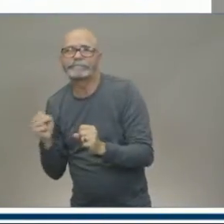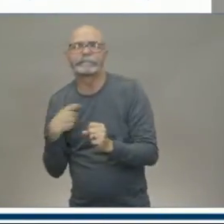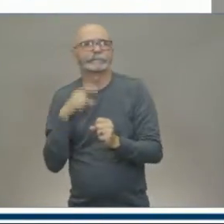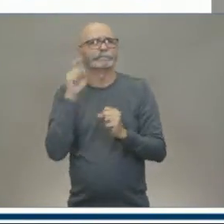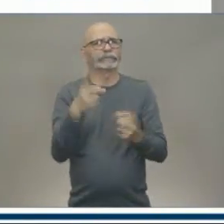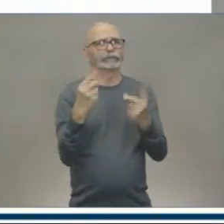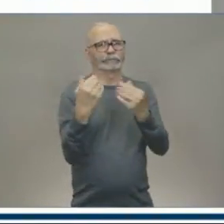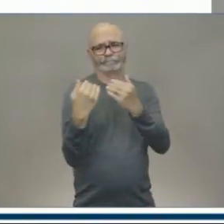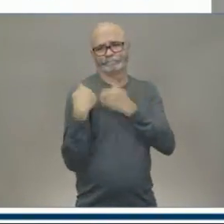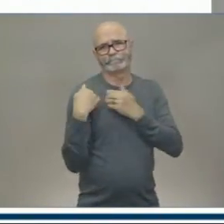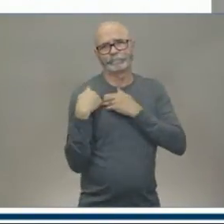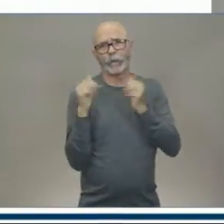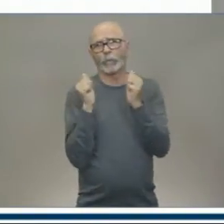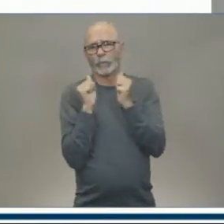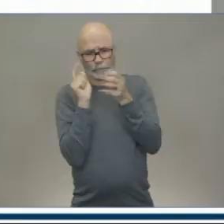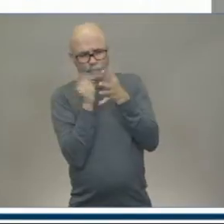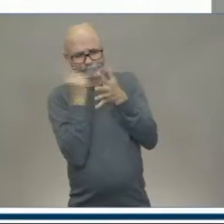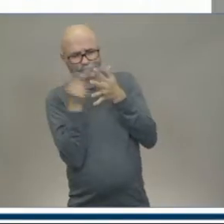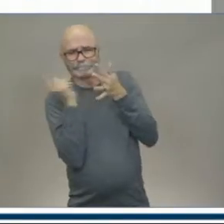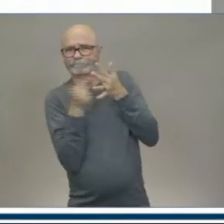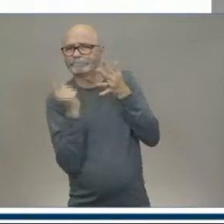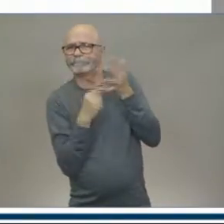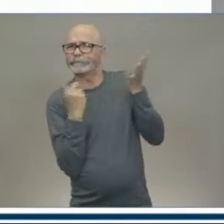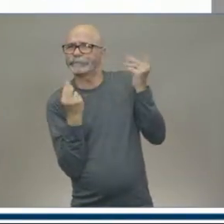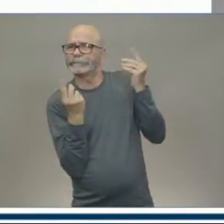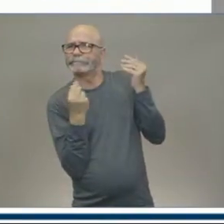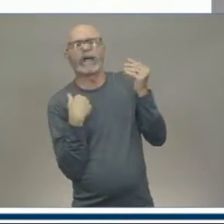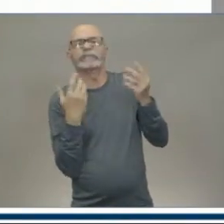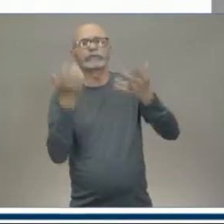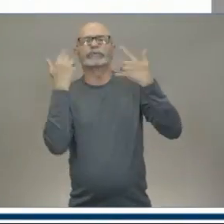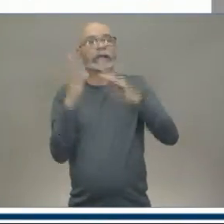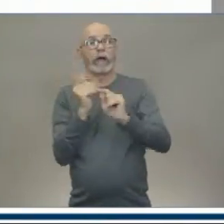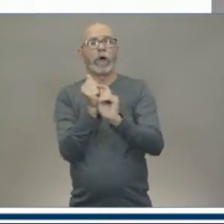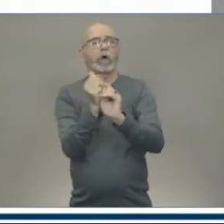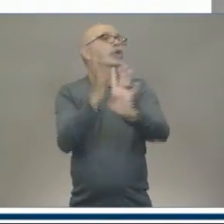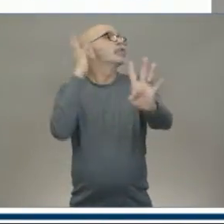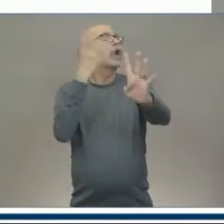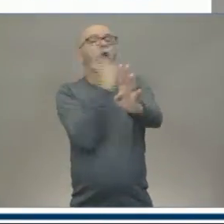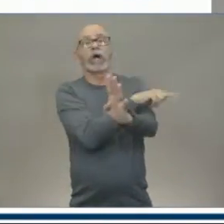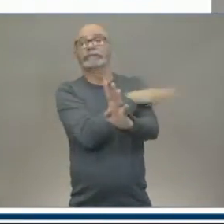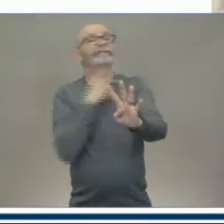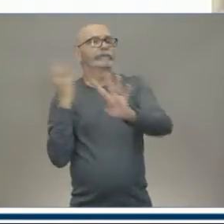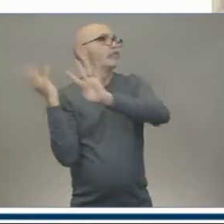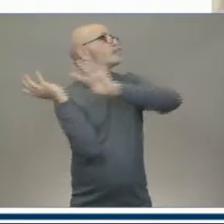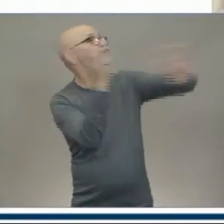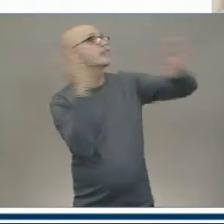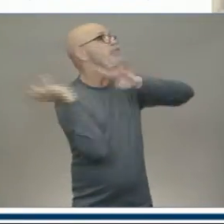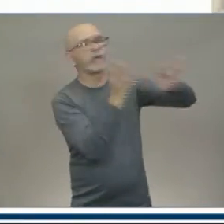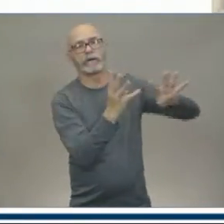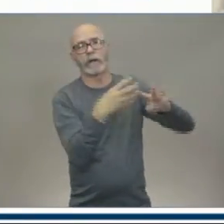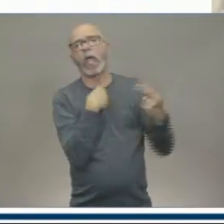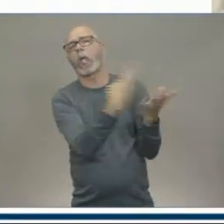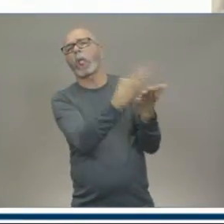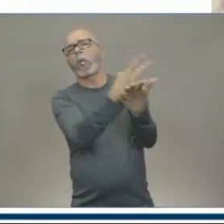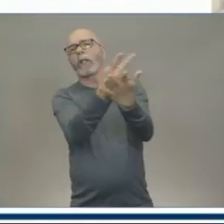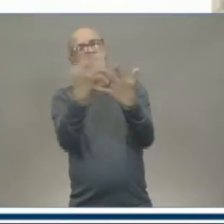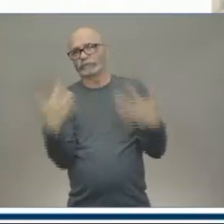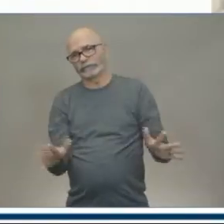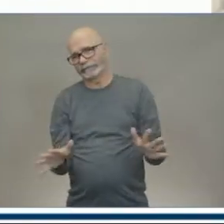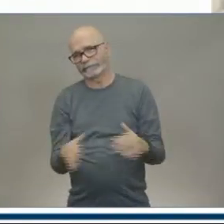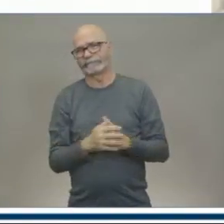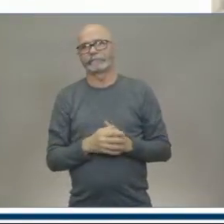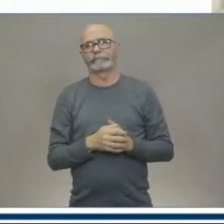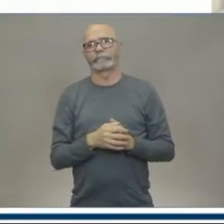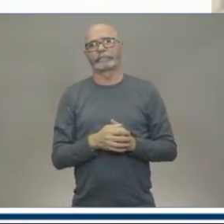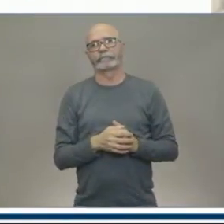we don't overwhelm our healthcare system and keep our healthcare workers safe. The epidemiology will drive the decisions we make around containing